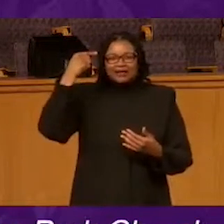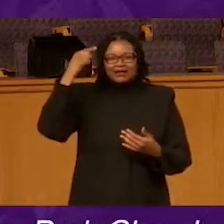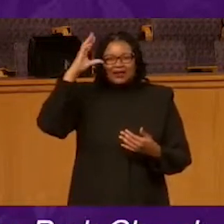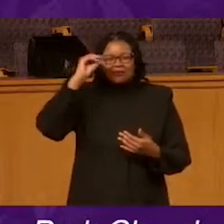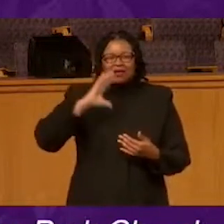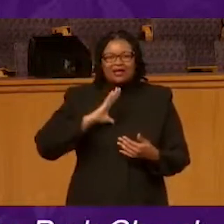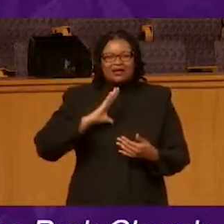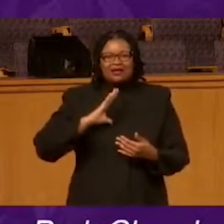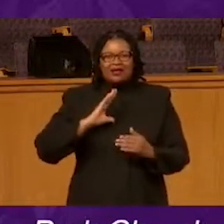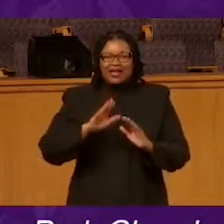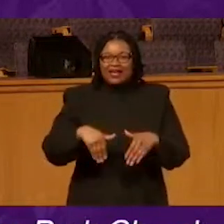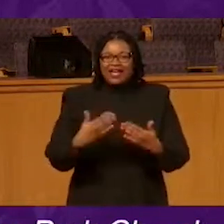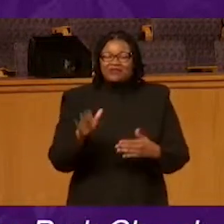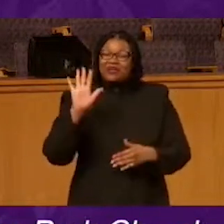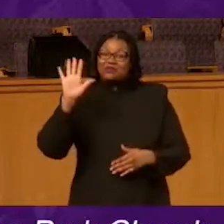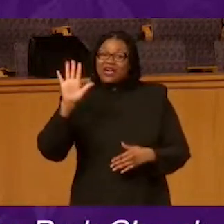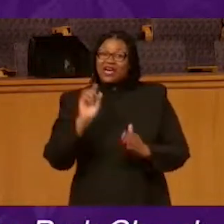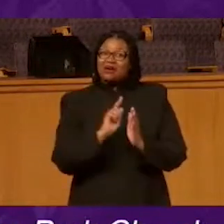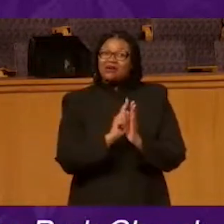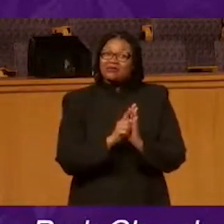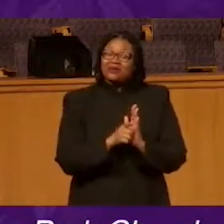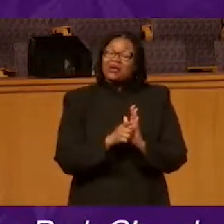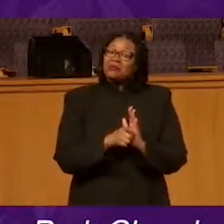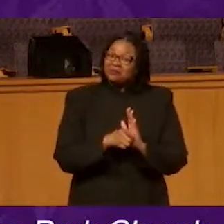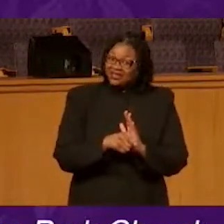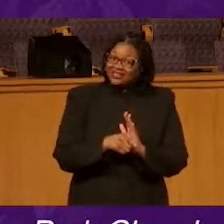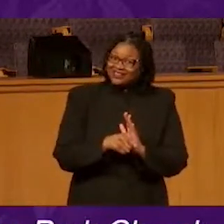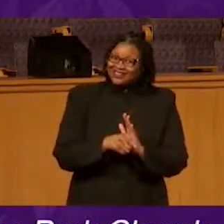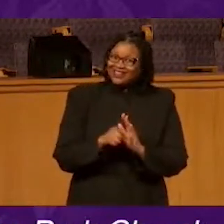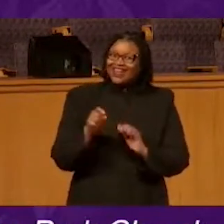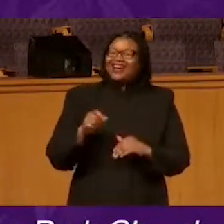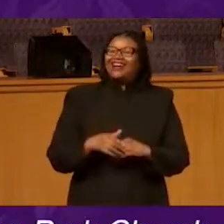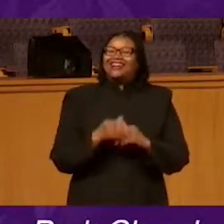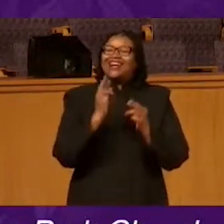answer. I wasn't expecting a dissertation, but she had it.